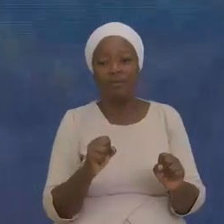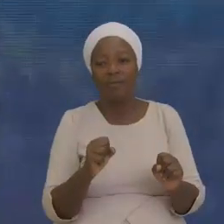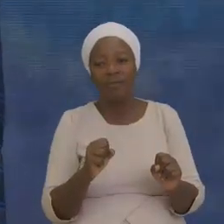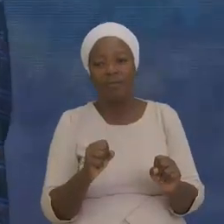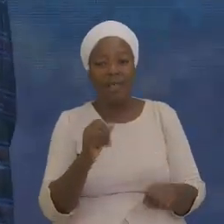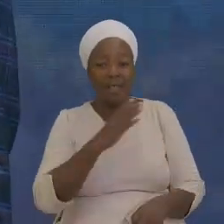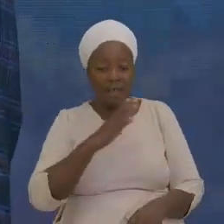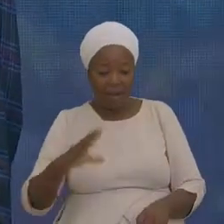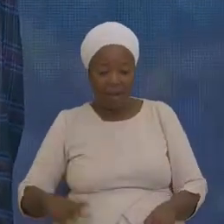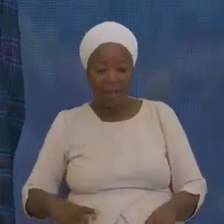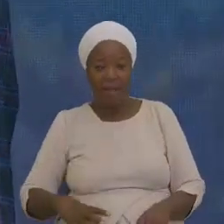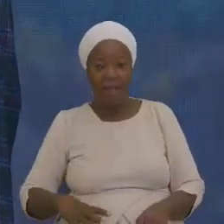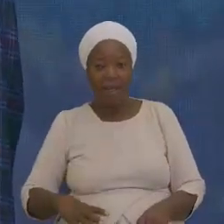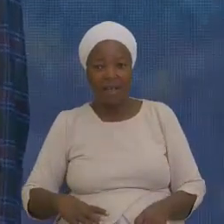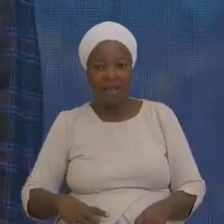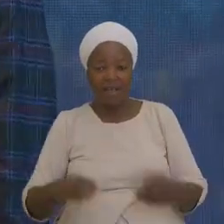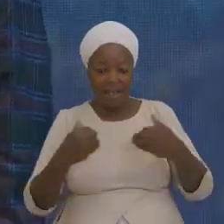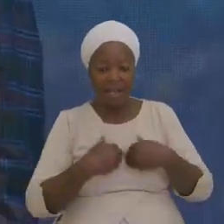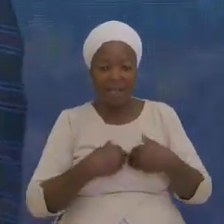Christ has signed all the papers.